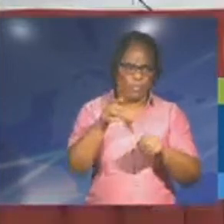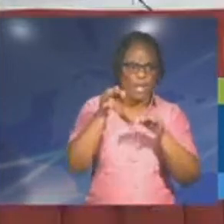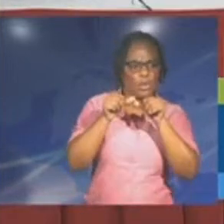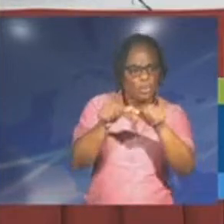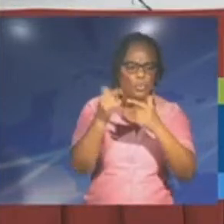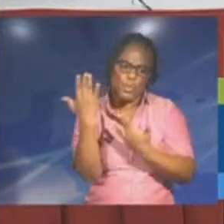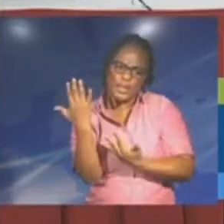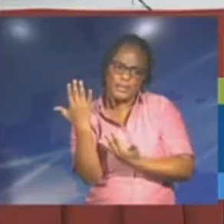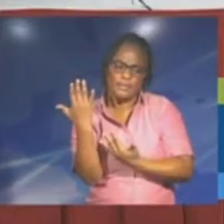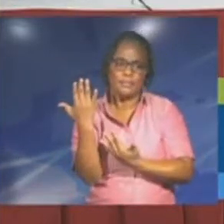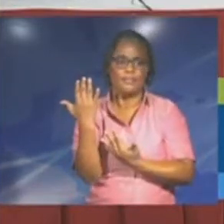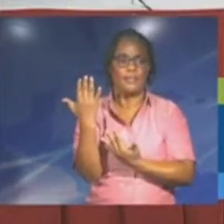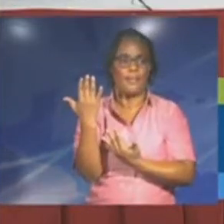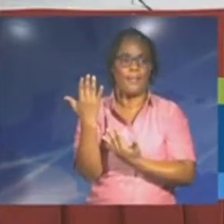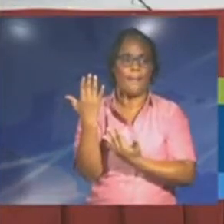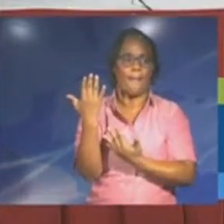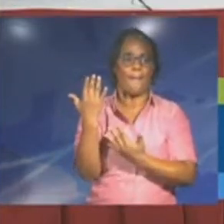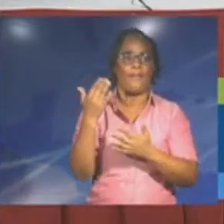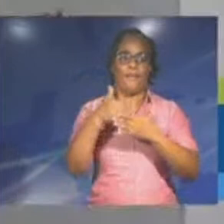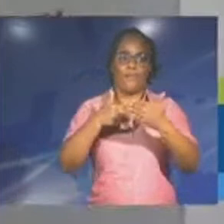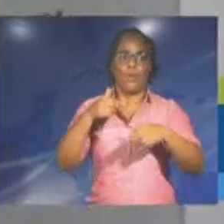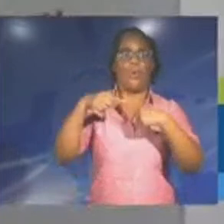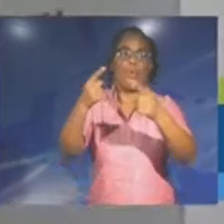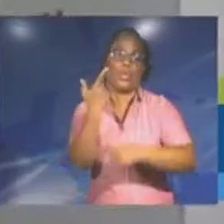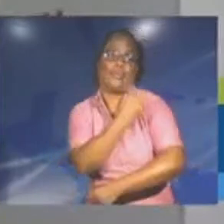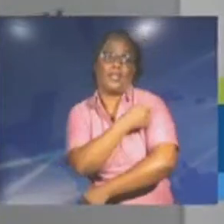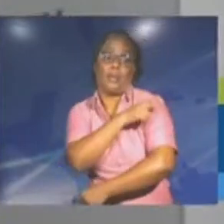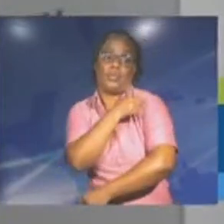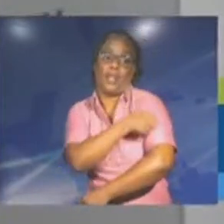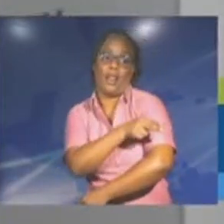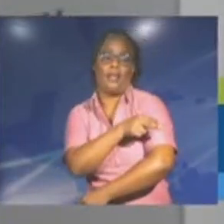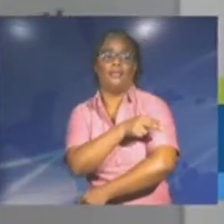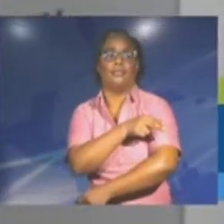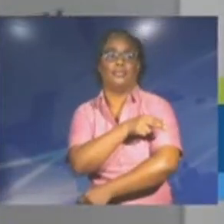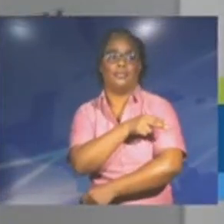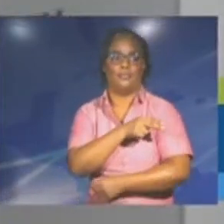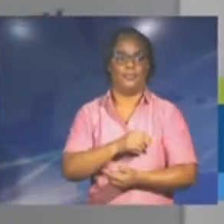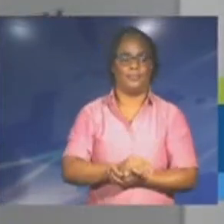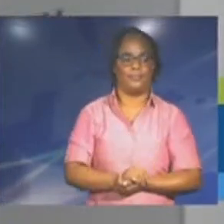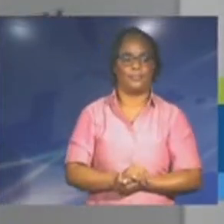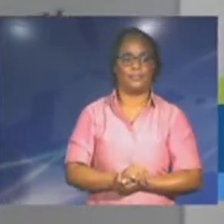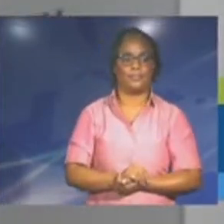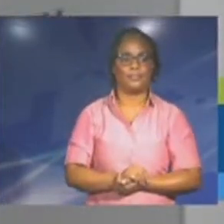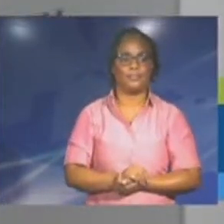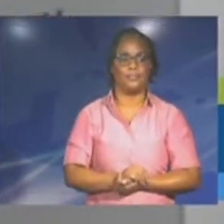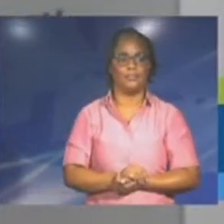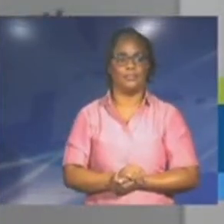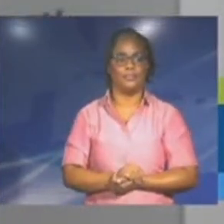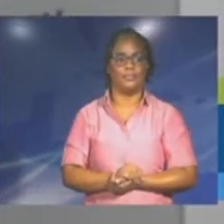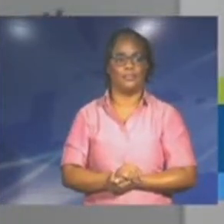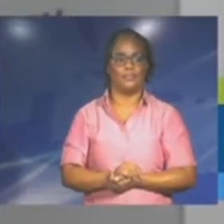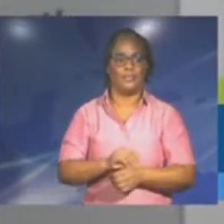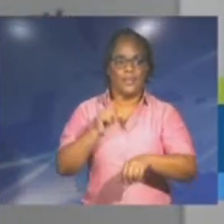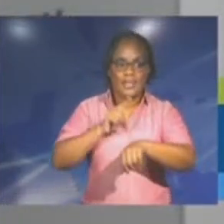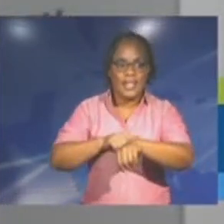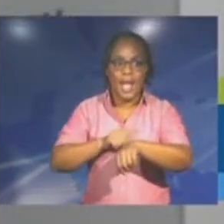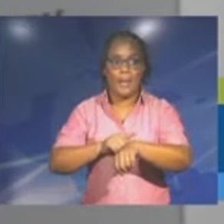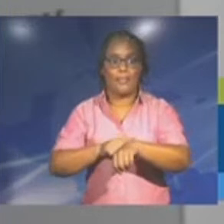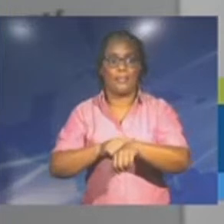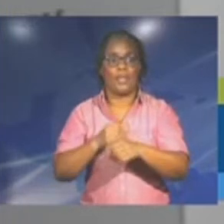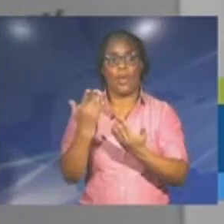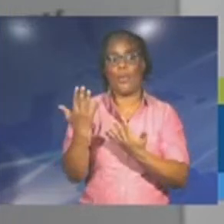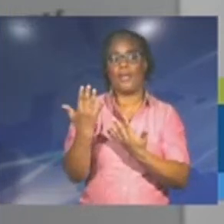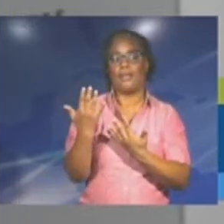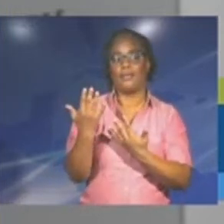Okay. So in terms of your question, the time is the same as for adults. So if you have an infection